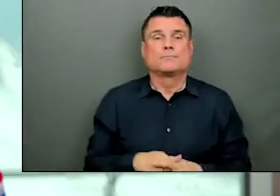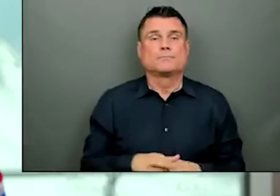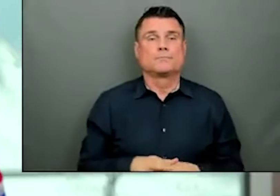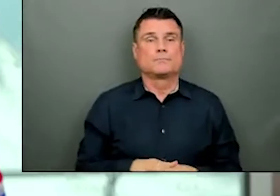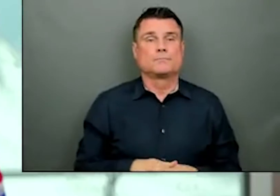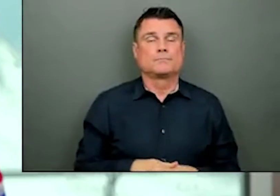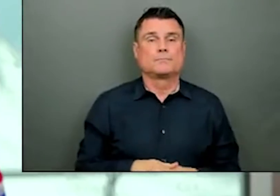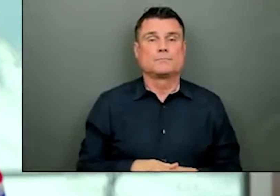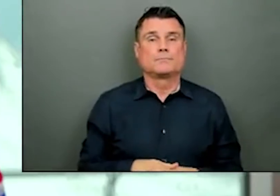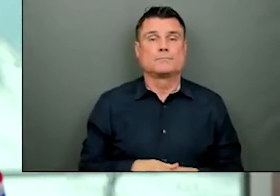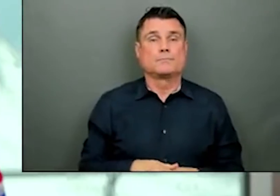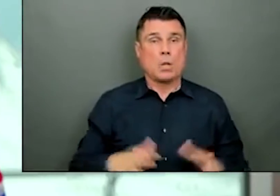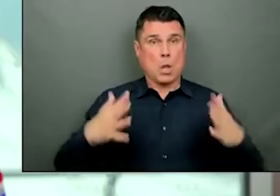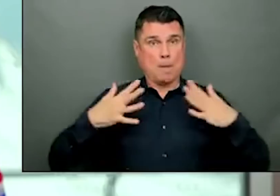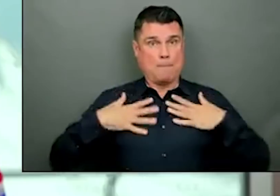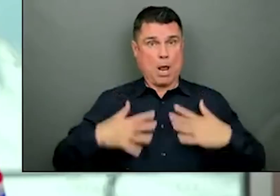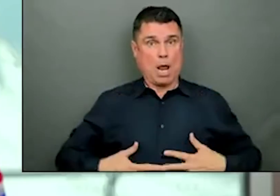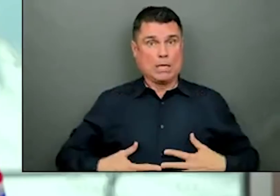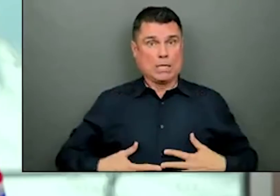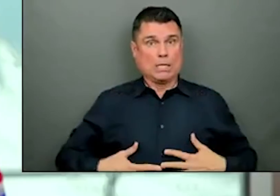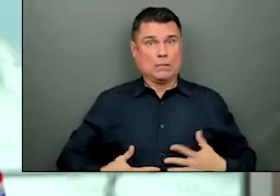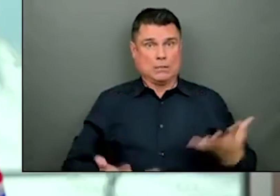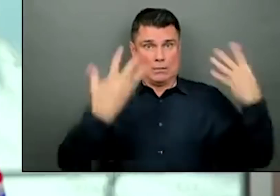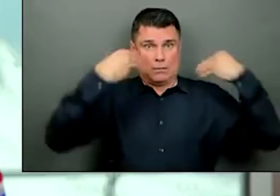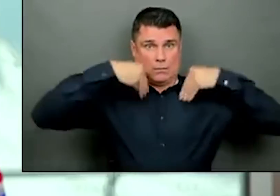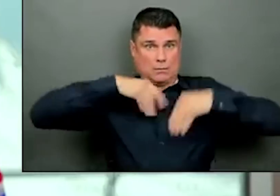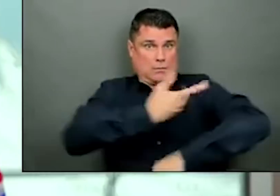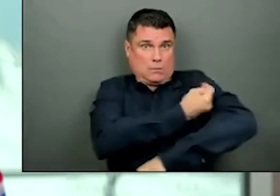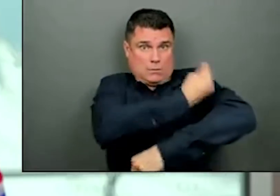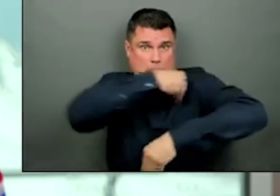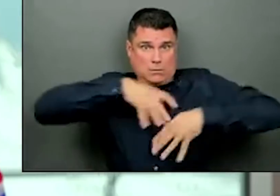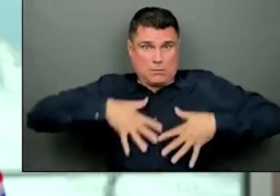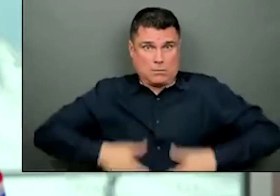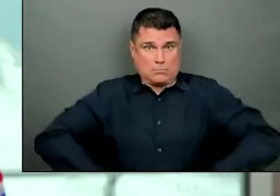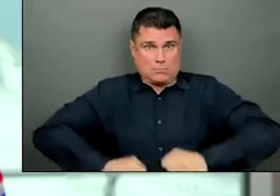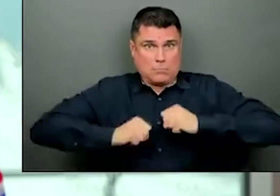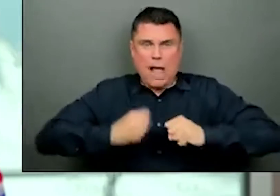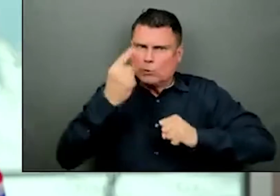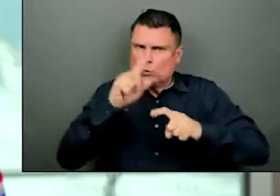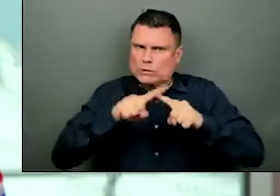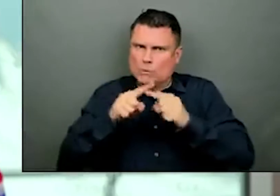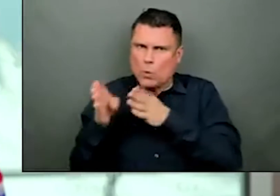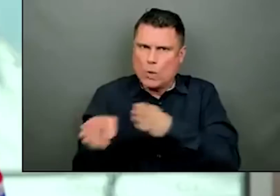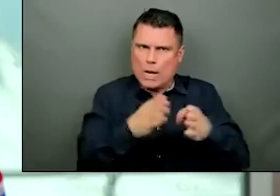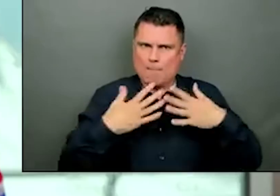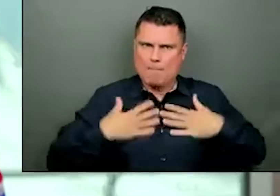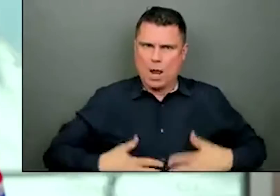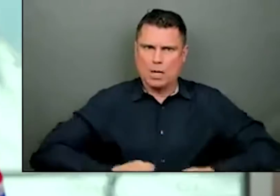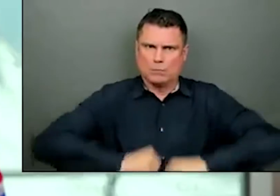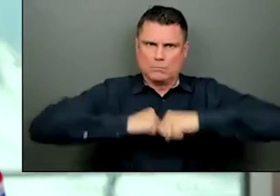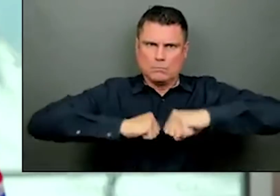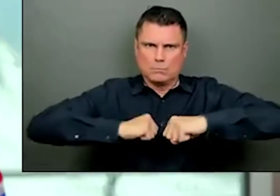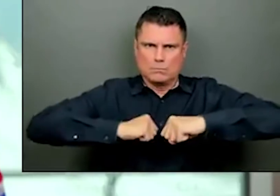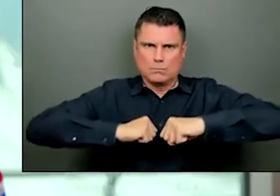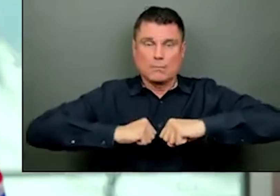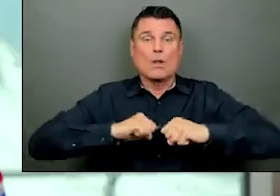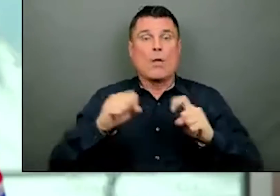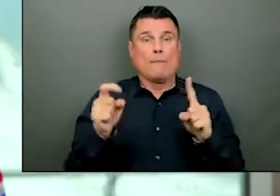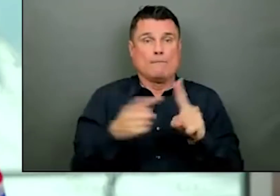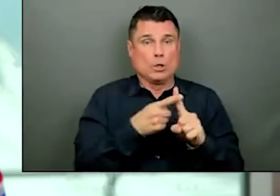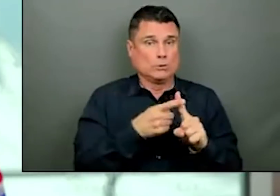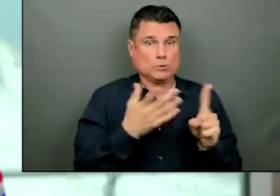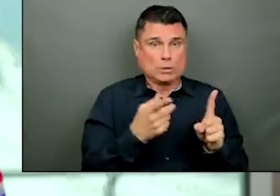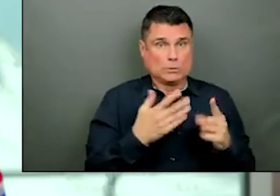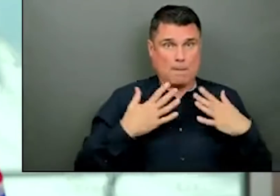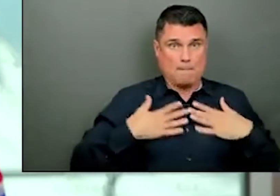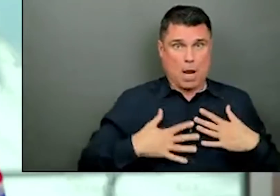can measure in the blood, and this is called our antibodies. And we've seen a lot about antibodies recently because they're one of the markers that